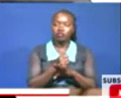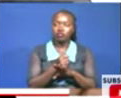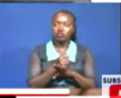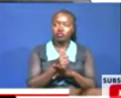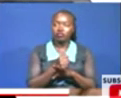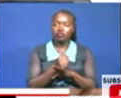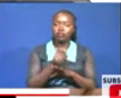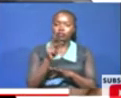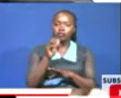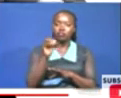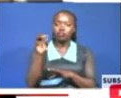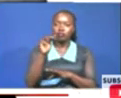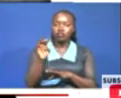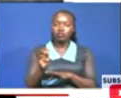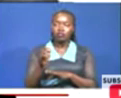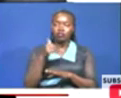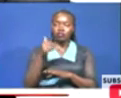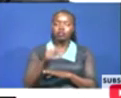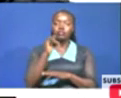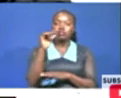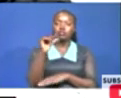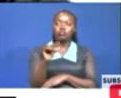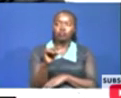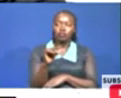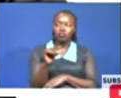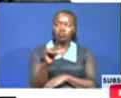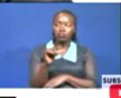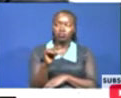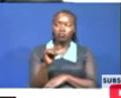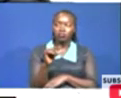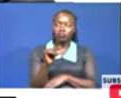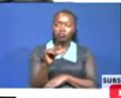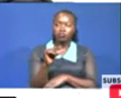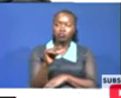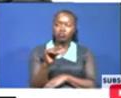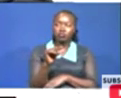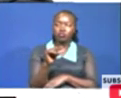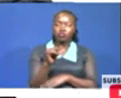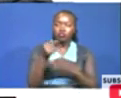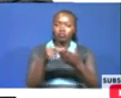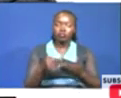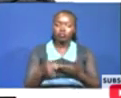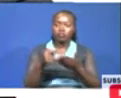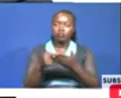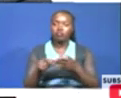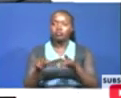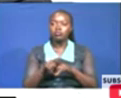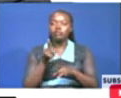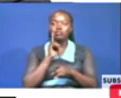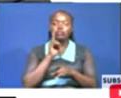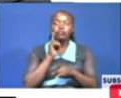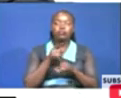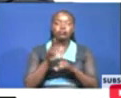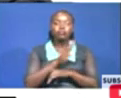Koome, engineer, as the next Inspector General of Police. Probably then the National Assembly will be able to debate the same tomorrow. But indeed this evening,